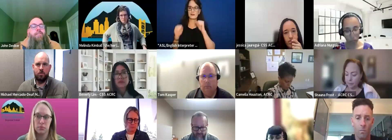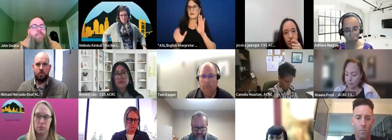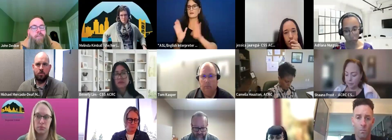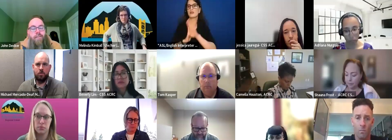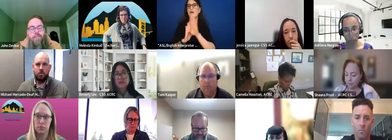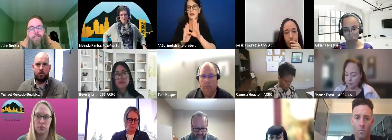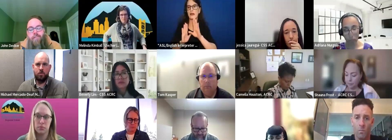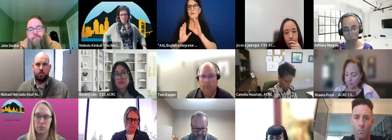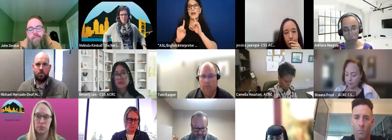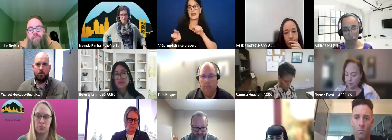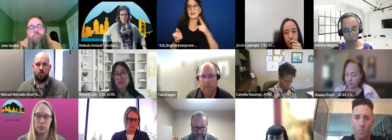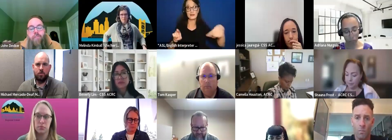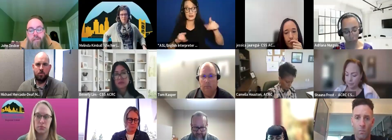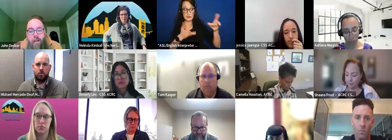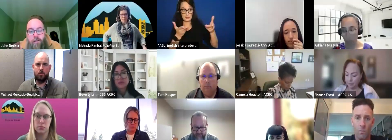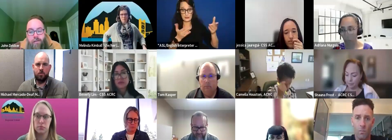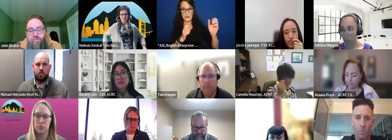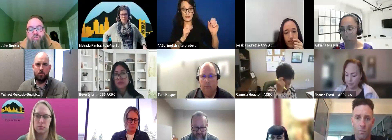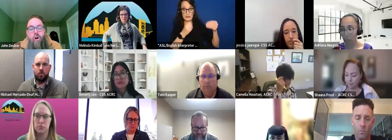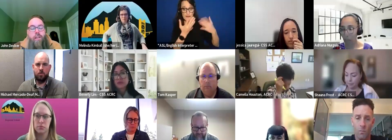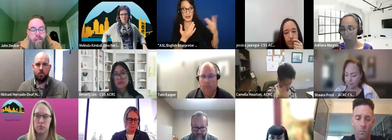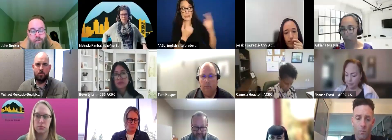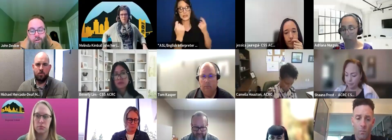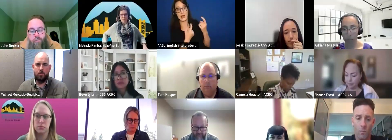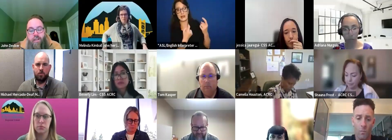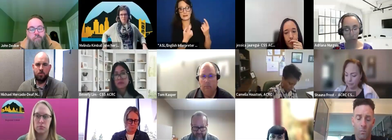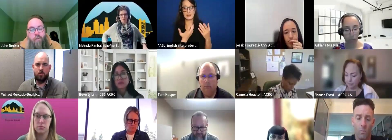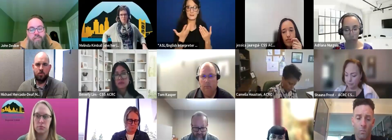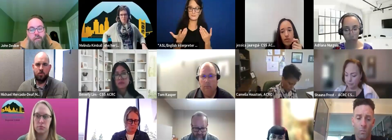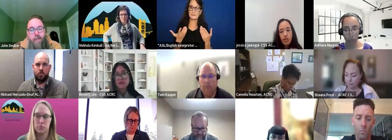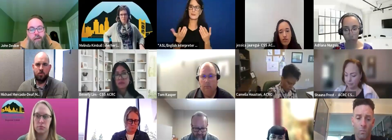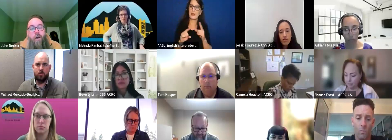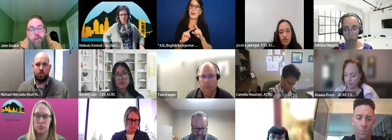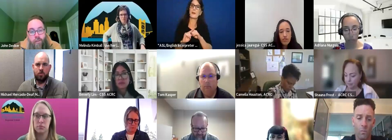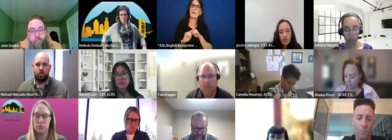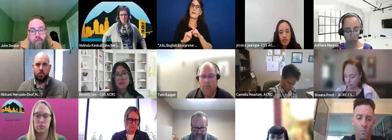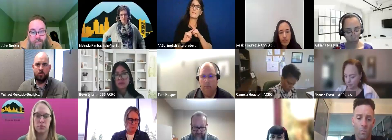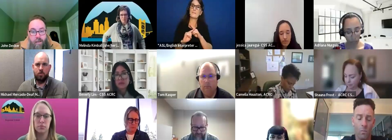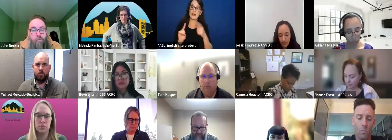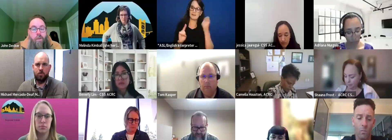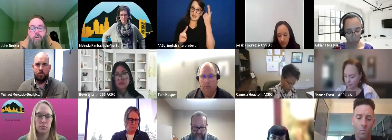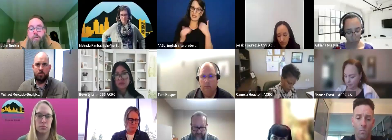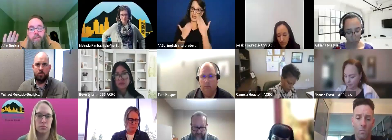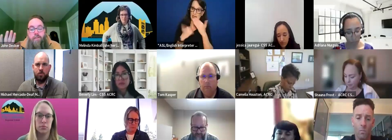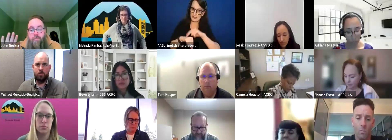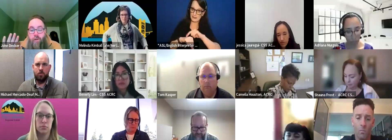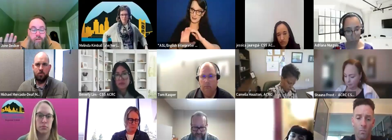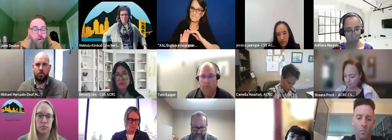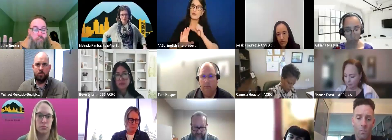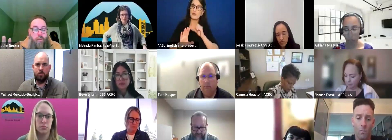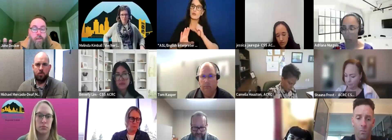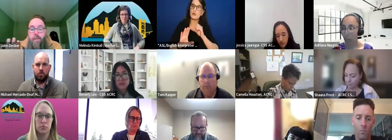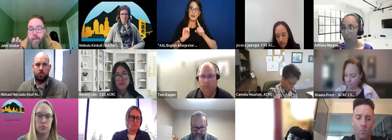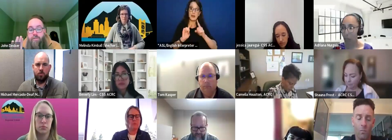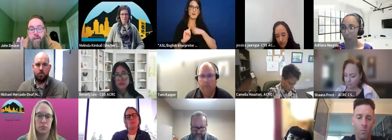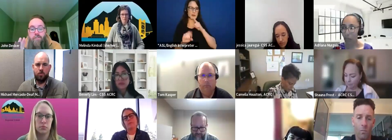have been asking us is probably not a strong likelihood over the timeframes that we have. However, that being said, we are committed to supporting